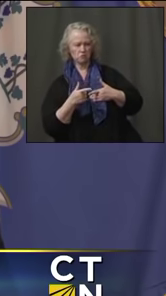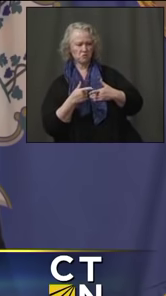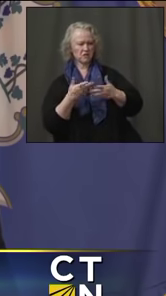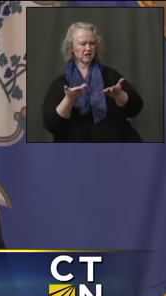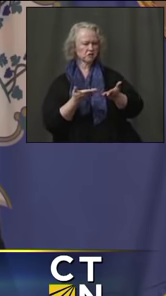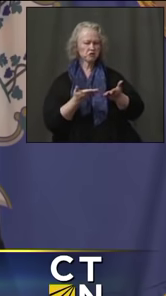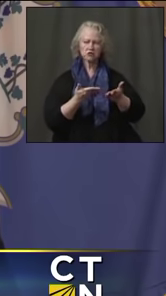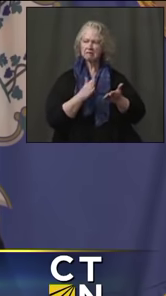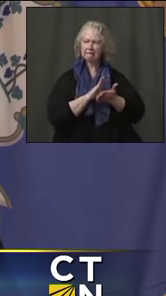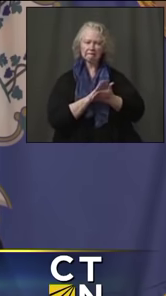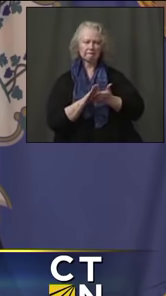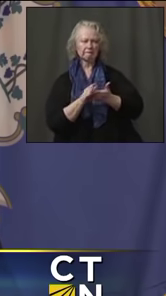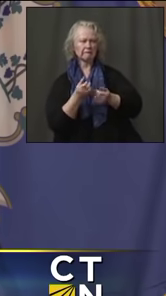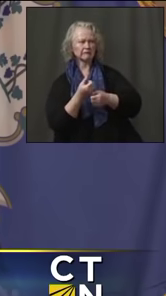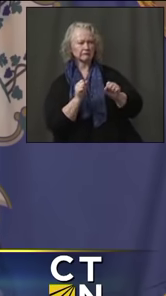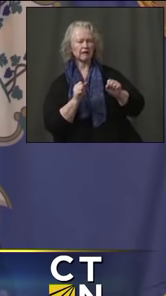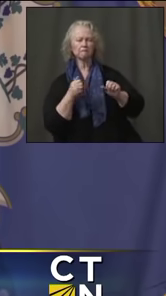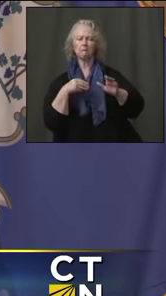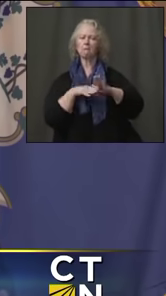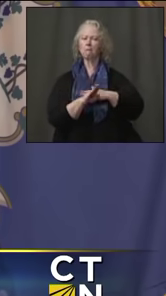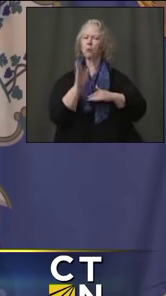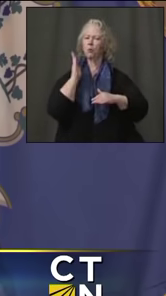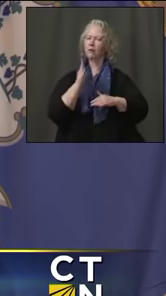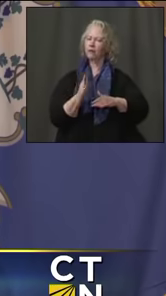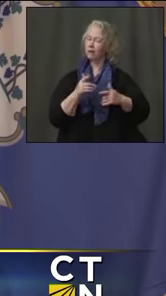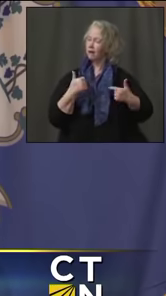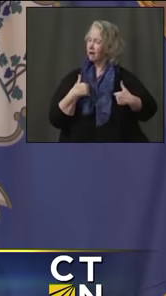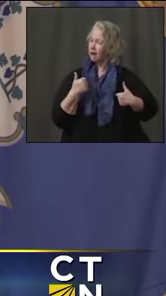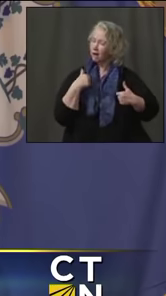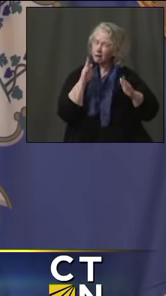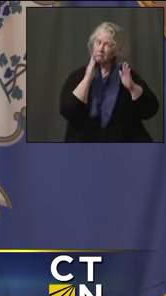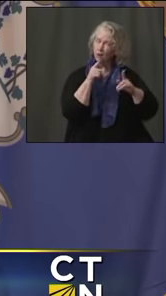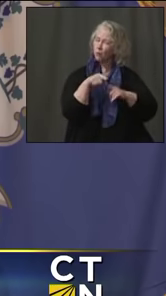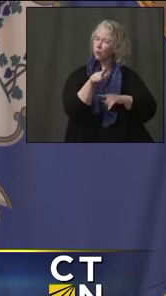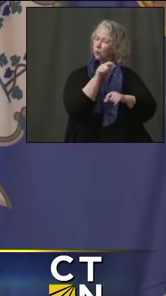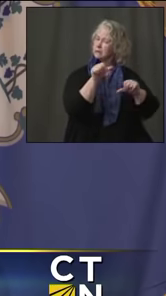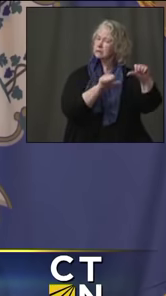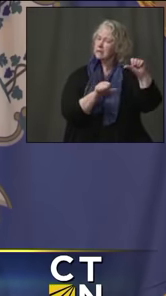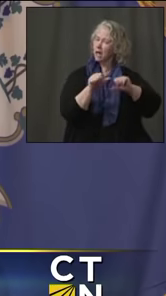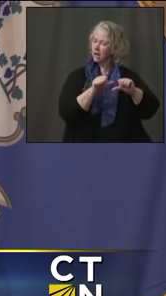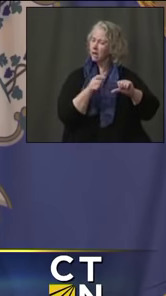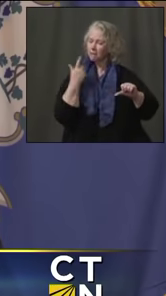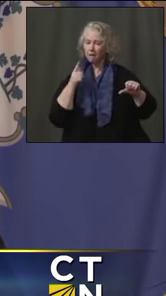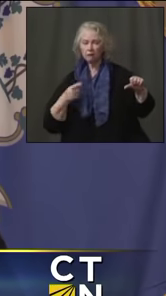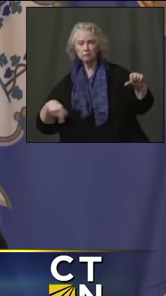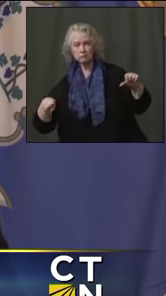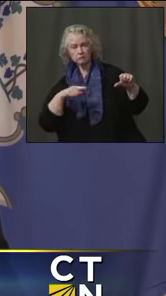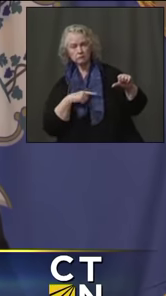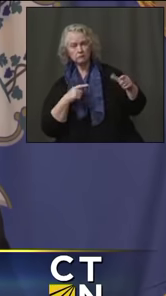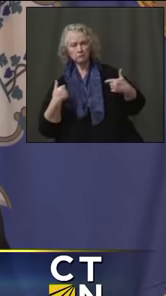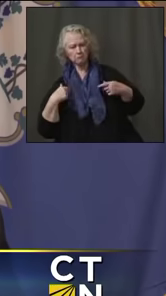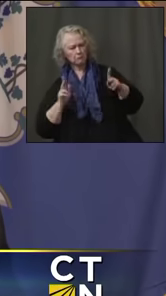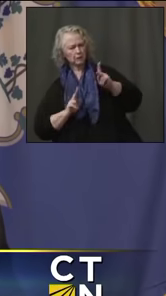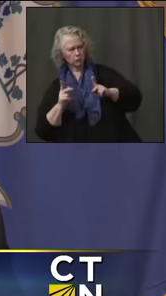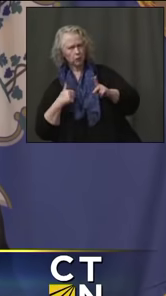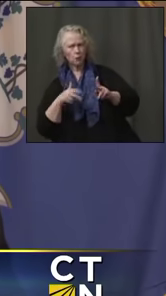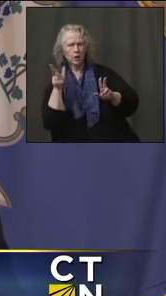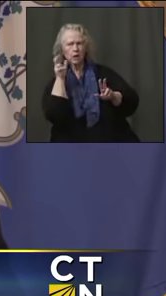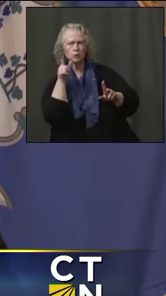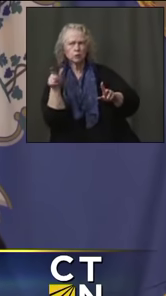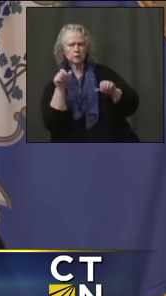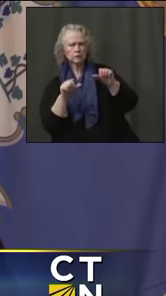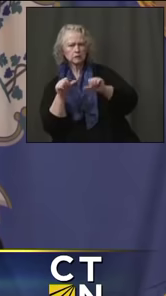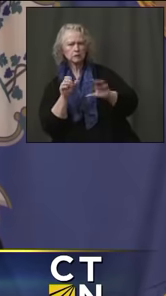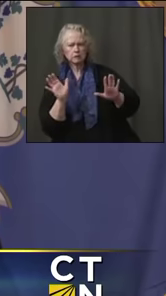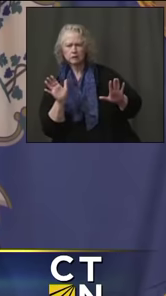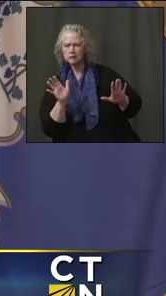And that's why I listen to the scientific community, because I think the consumers also listen to the scientific community. And they're saying, I